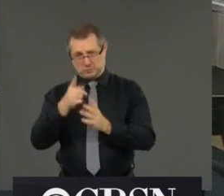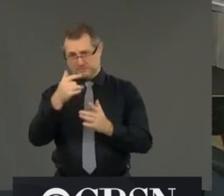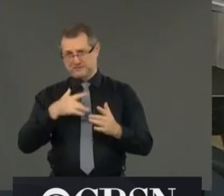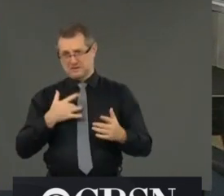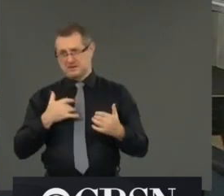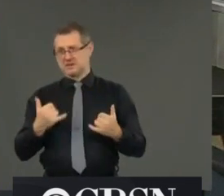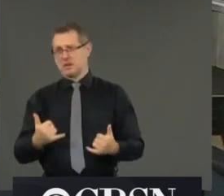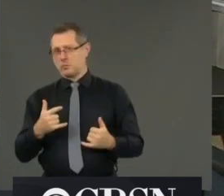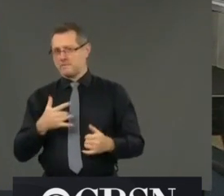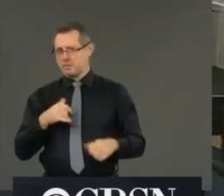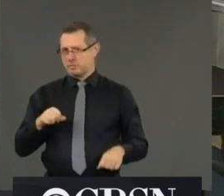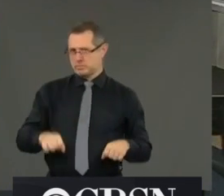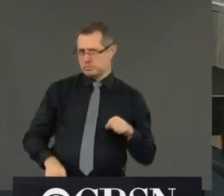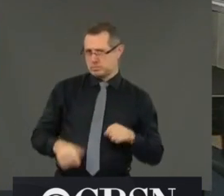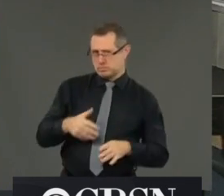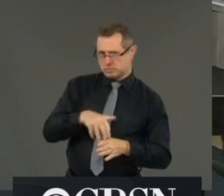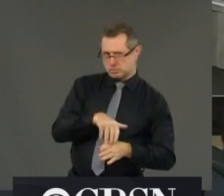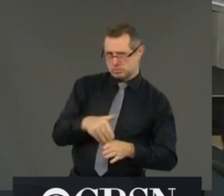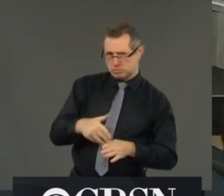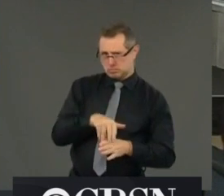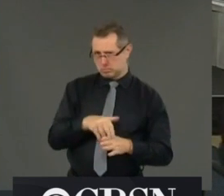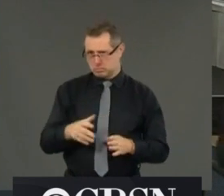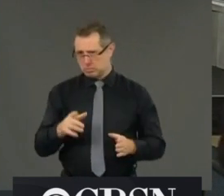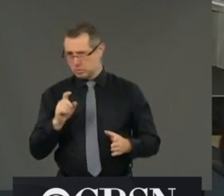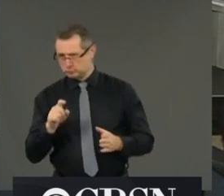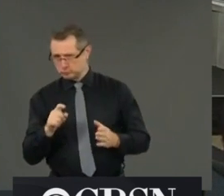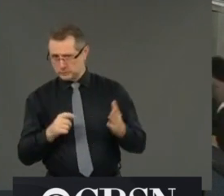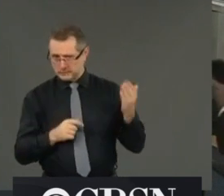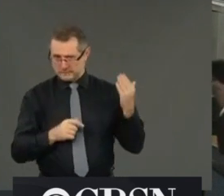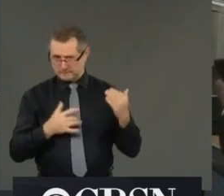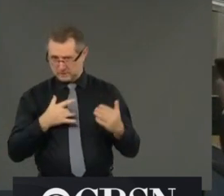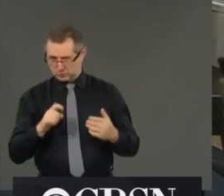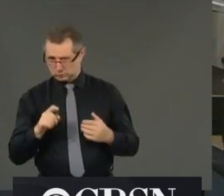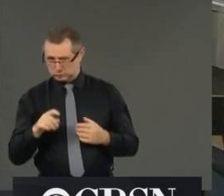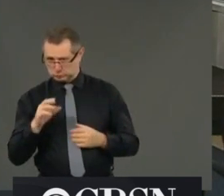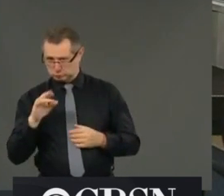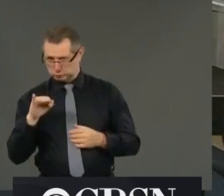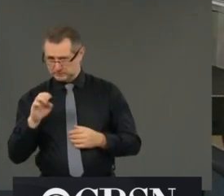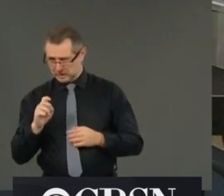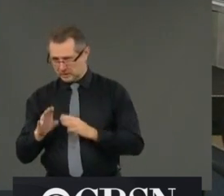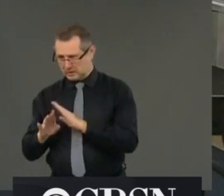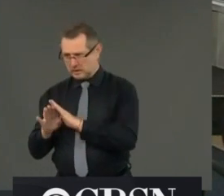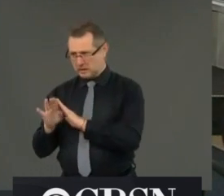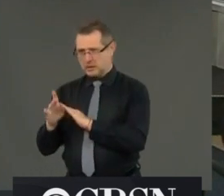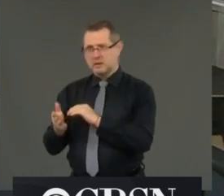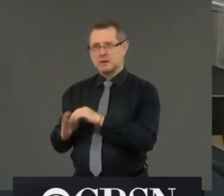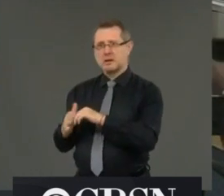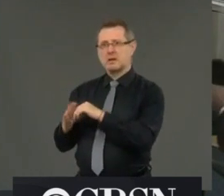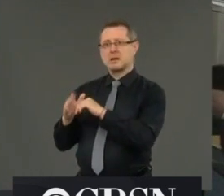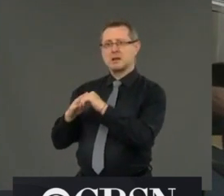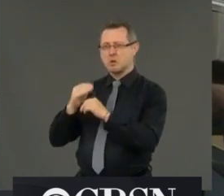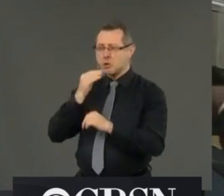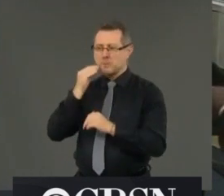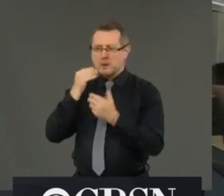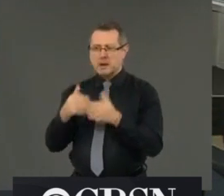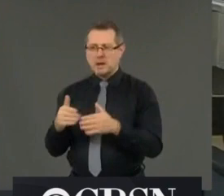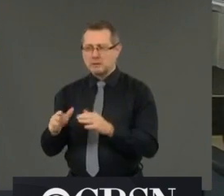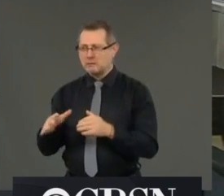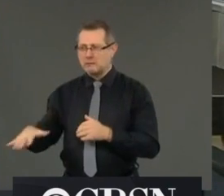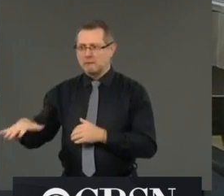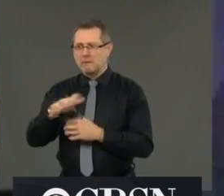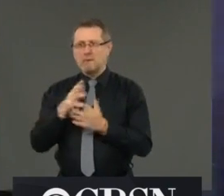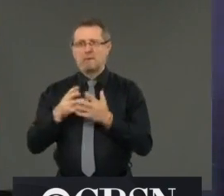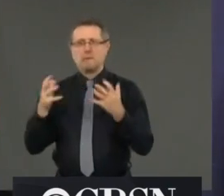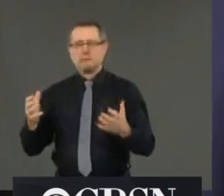feel as though we're at a point where crime and graffiti and homelessness are at a crisis point and something needs to be done to kind of course correct the way the city is